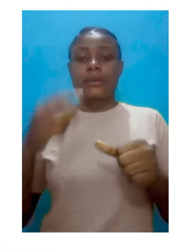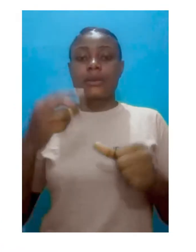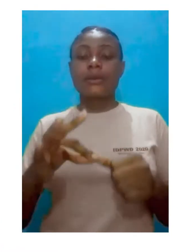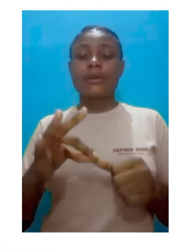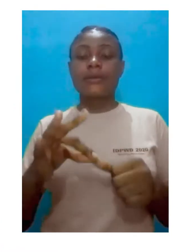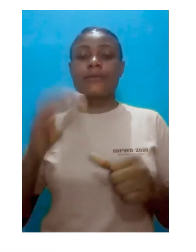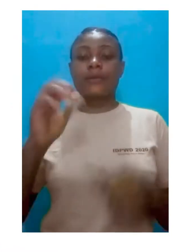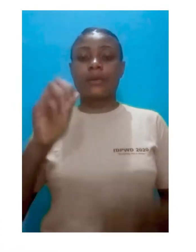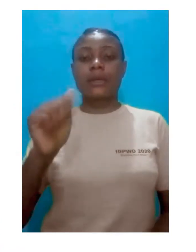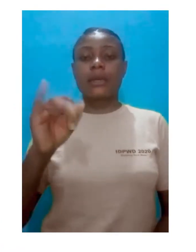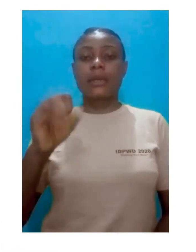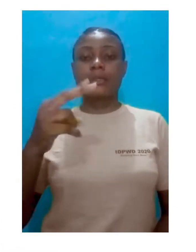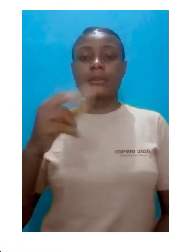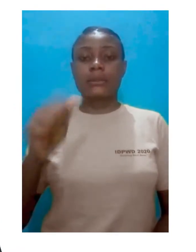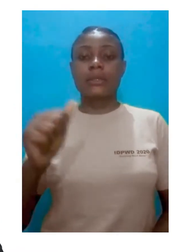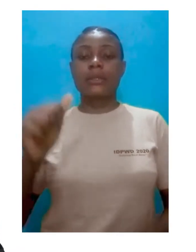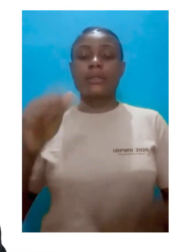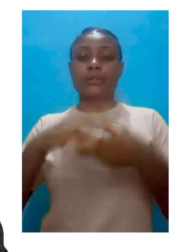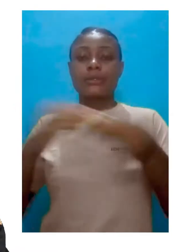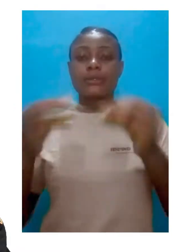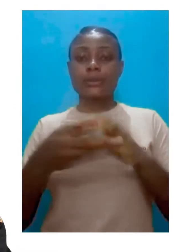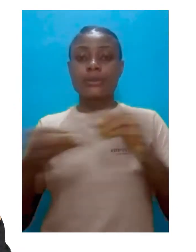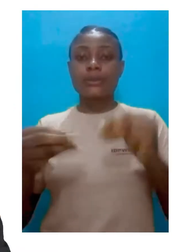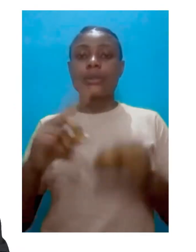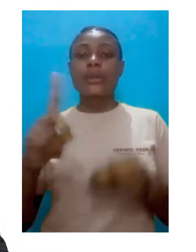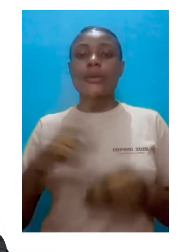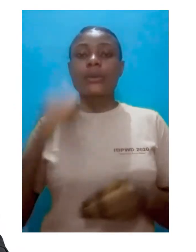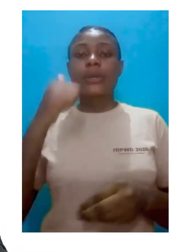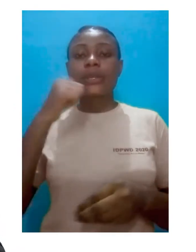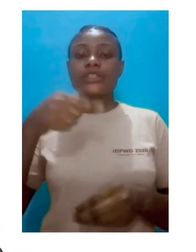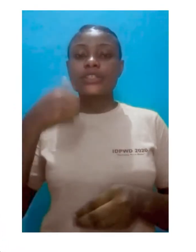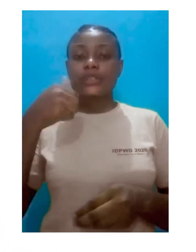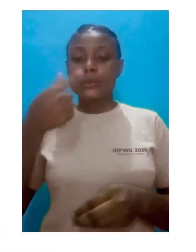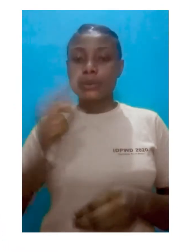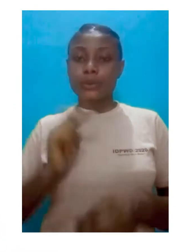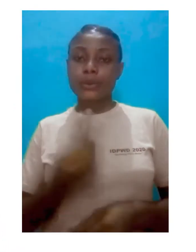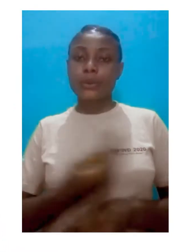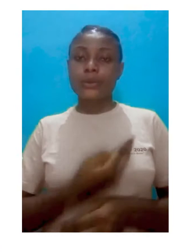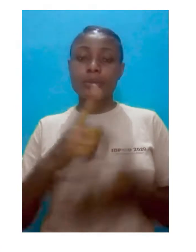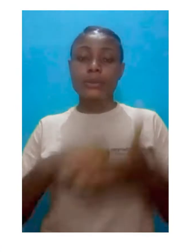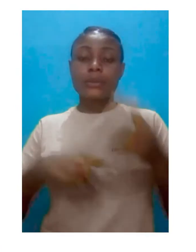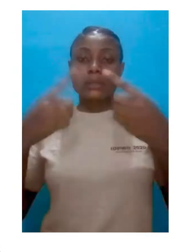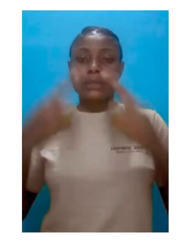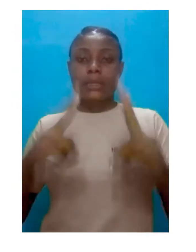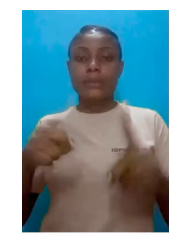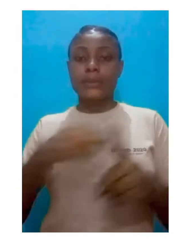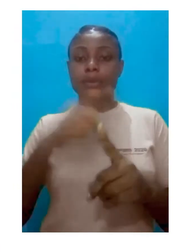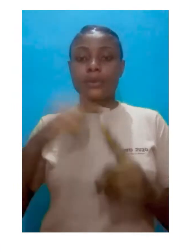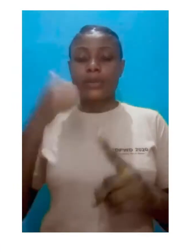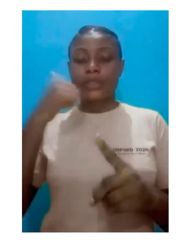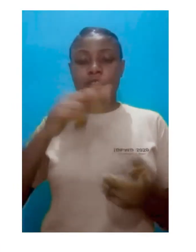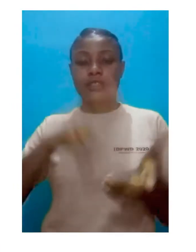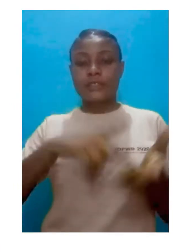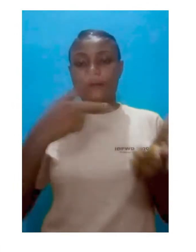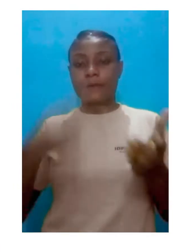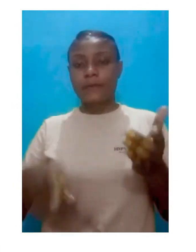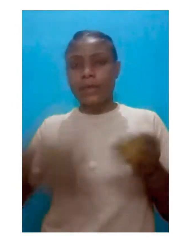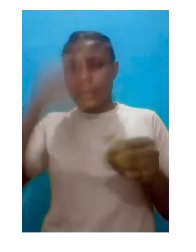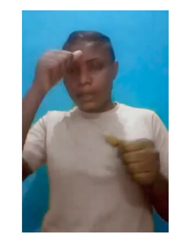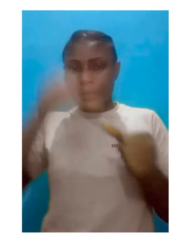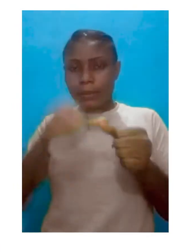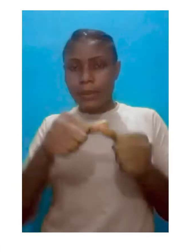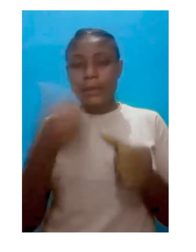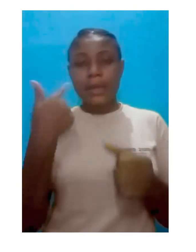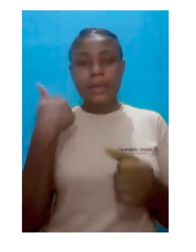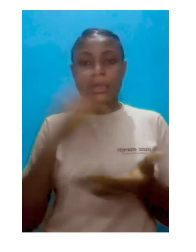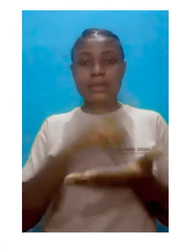fourth segment of Aisha's story, where she told us what happened when she